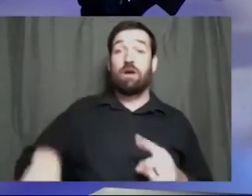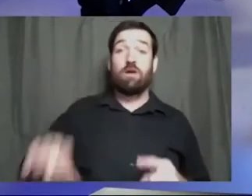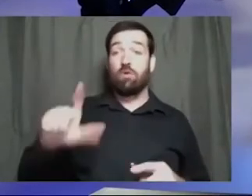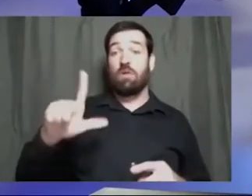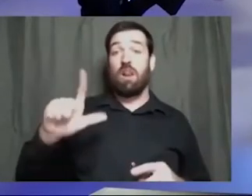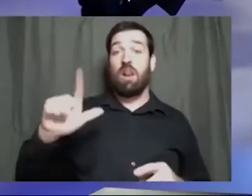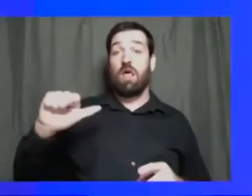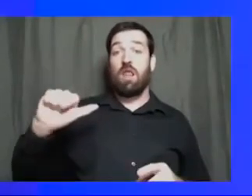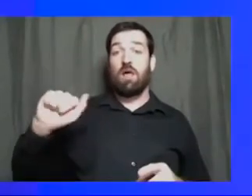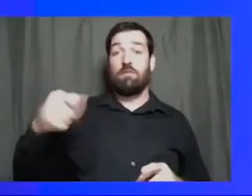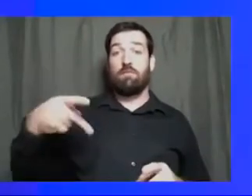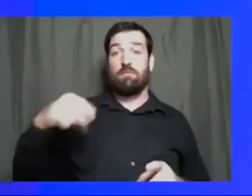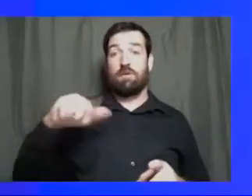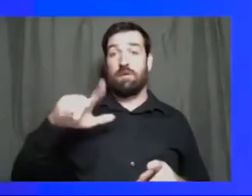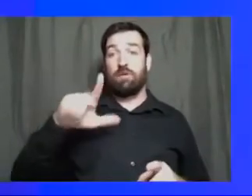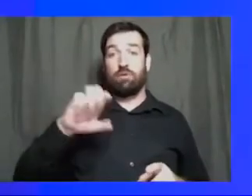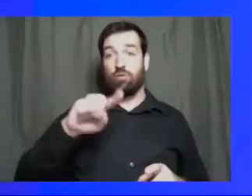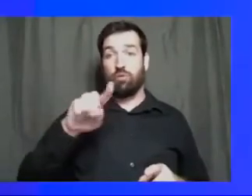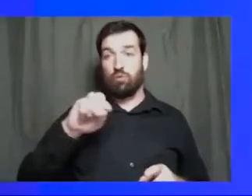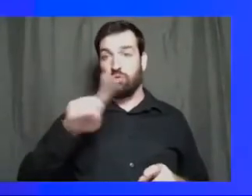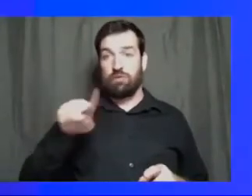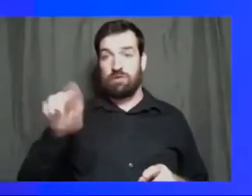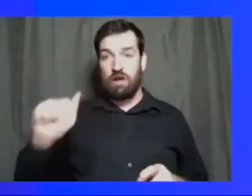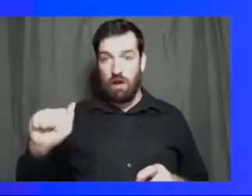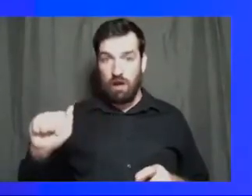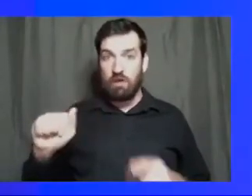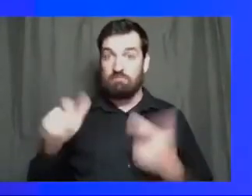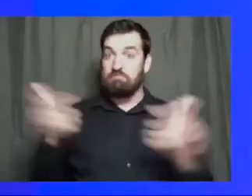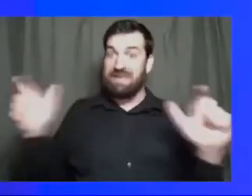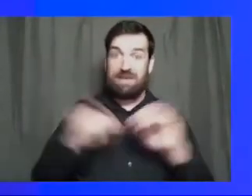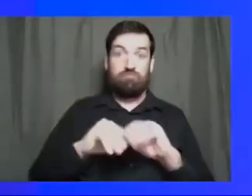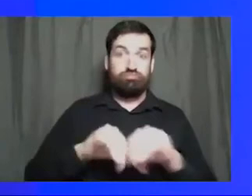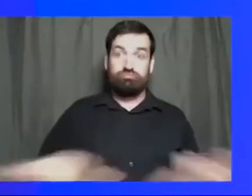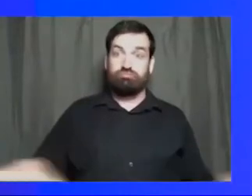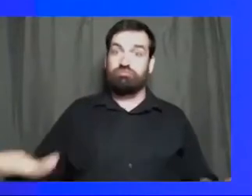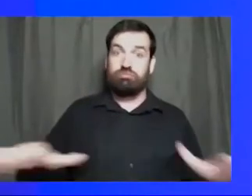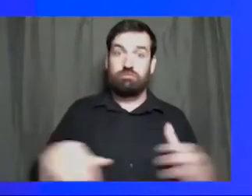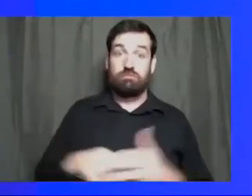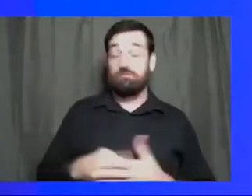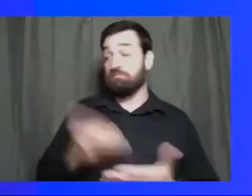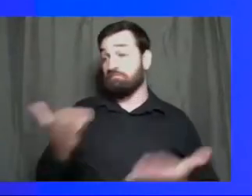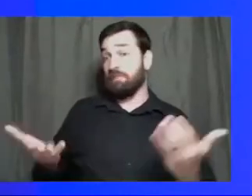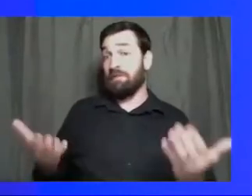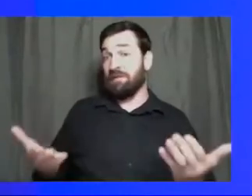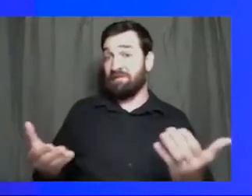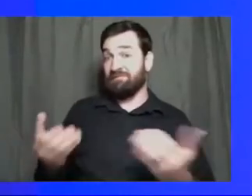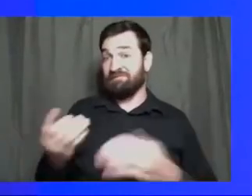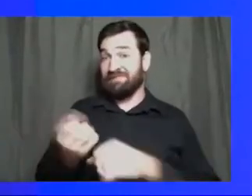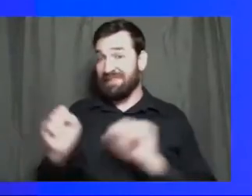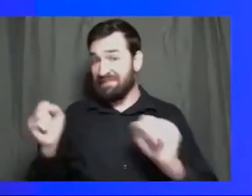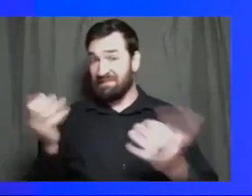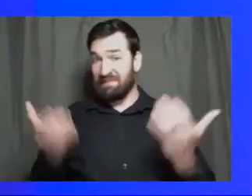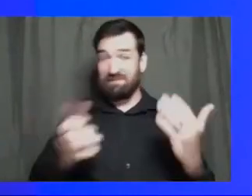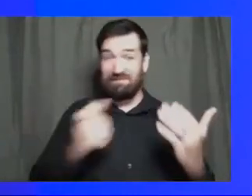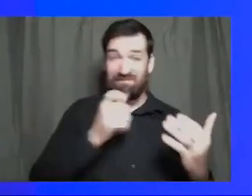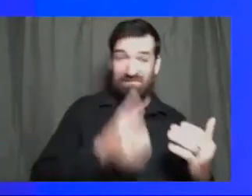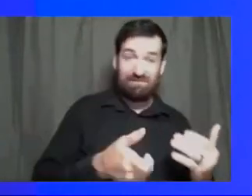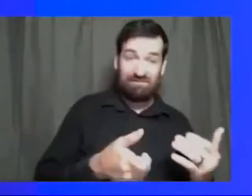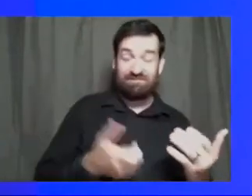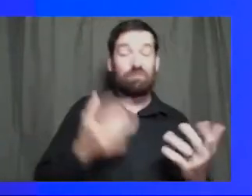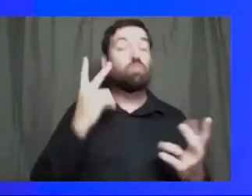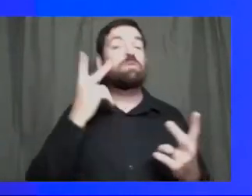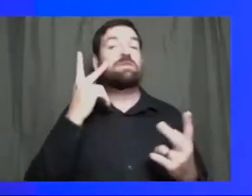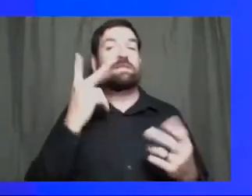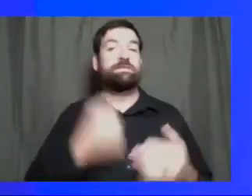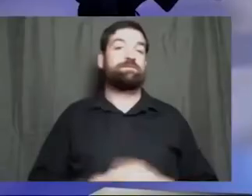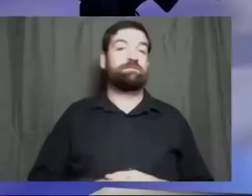huge outbreak, we stay tuned. We may find out. Yeah. How safe or unsafe some of these massive outdoor events are. If you ask me if I want to go to the